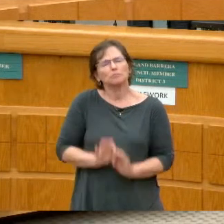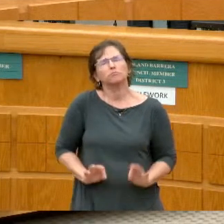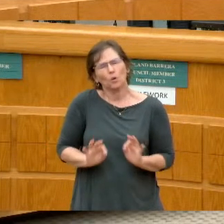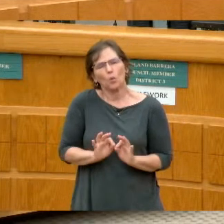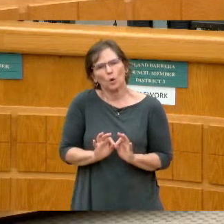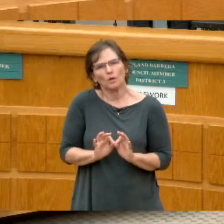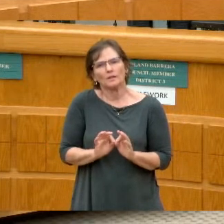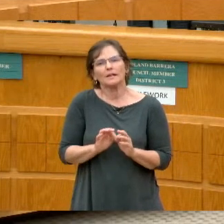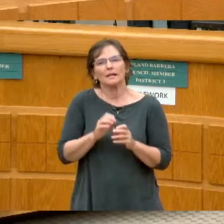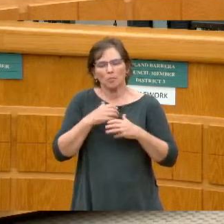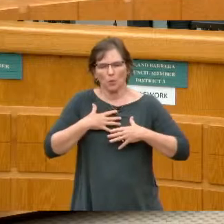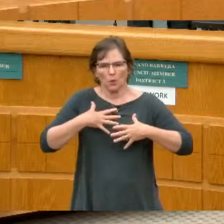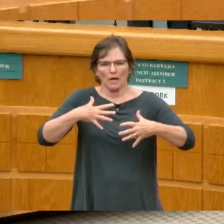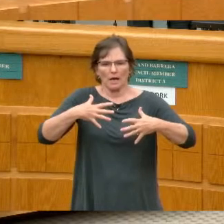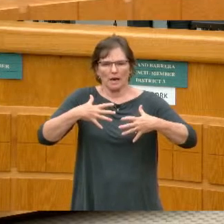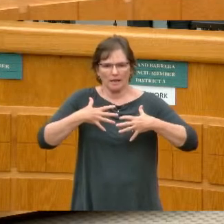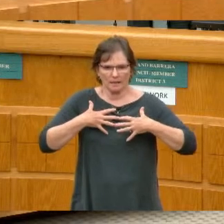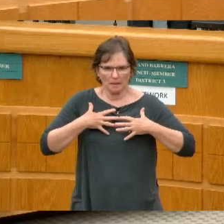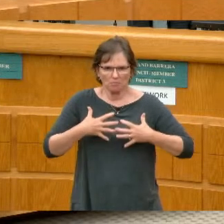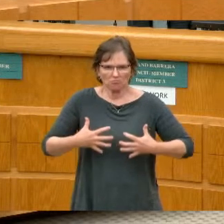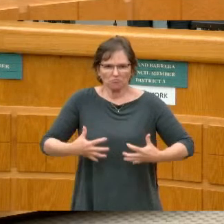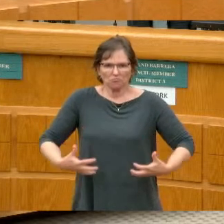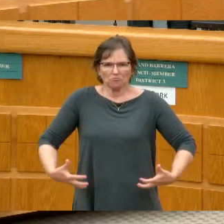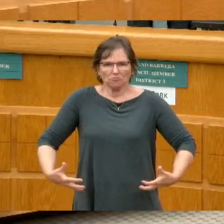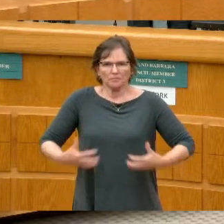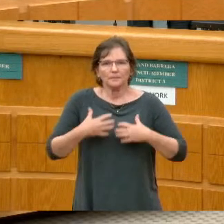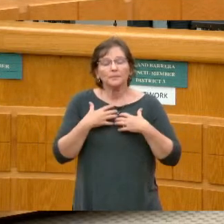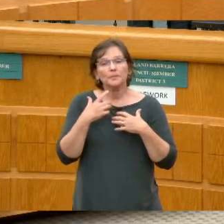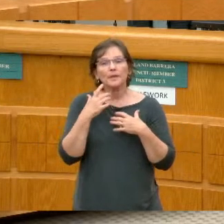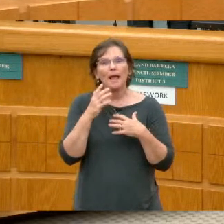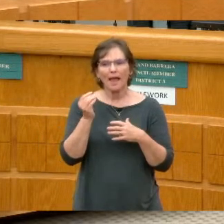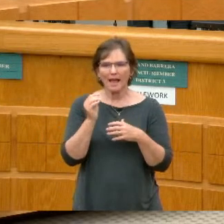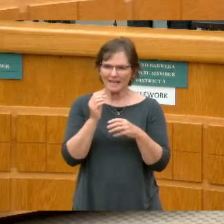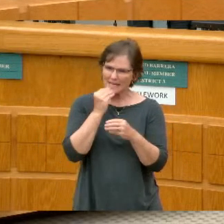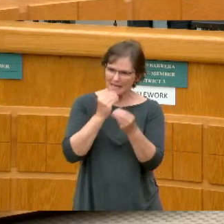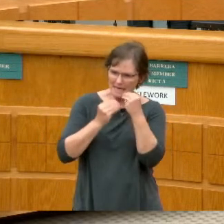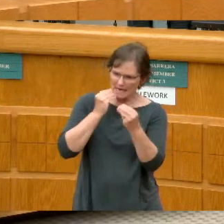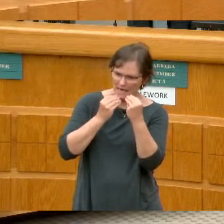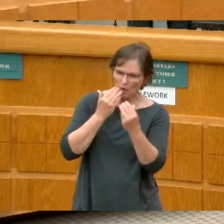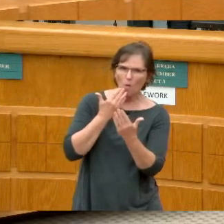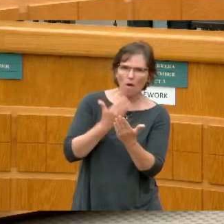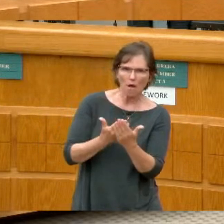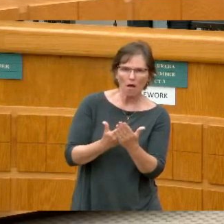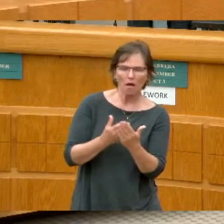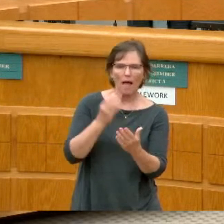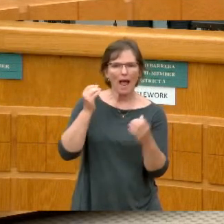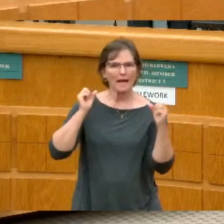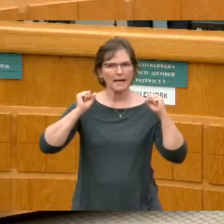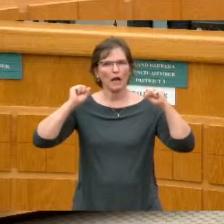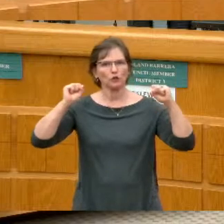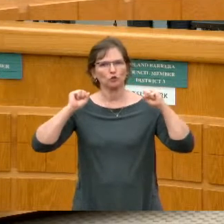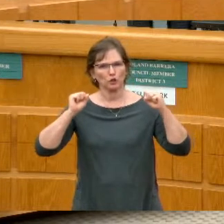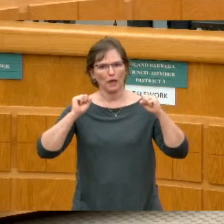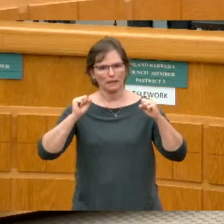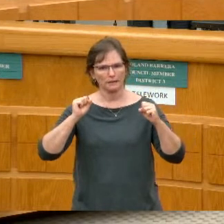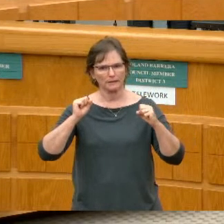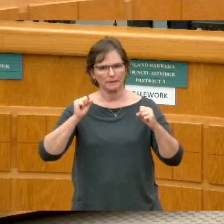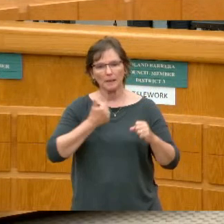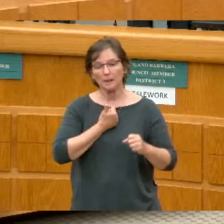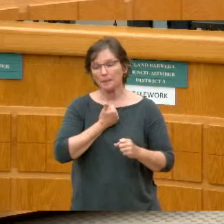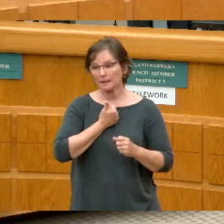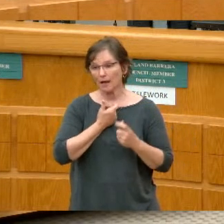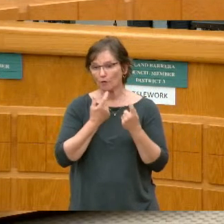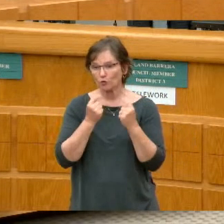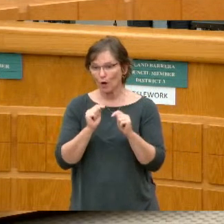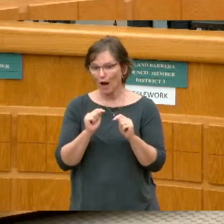so fast, so hard, I bet you guys do too, that taking time for you is so critical during these difficult